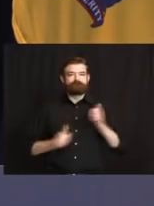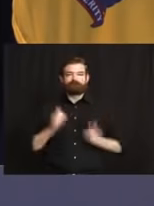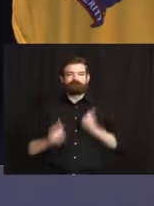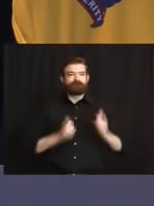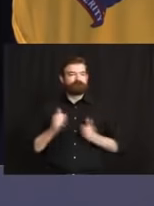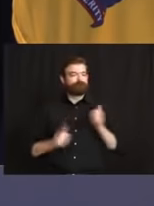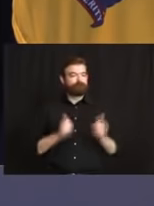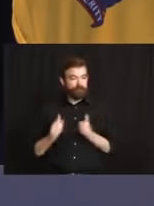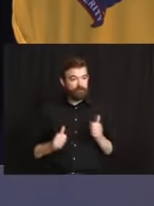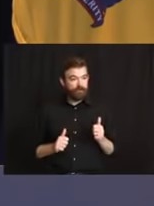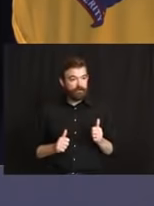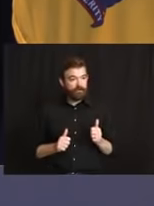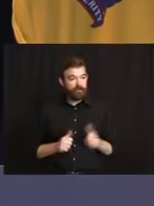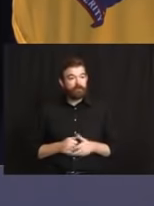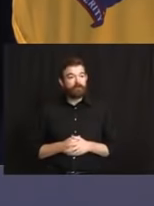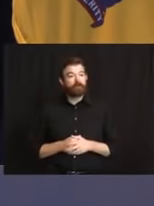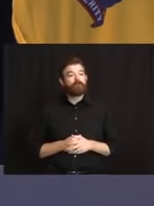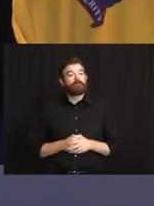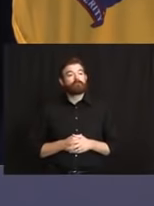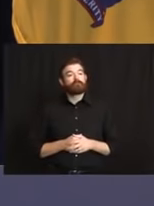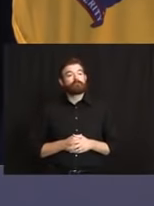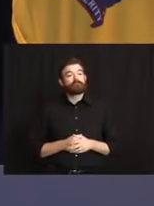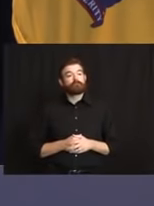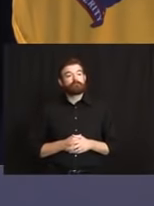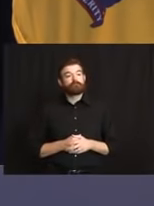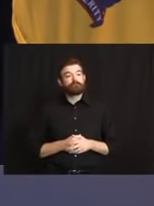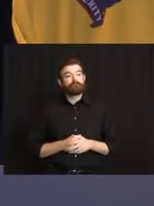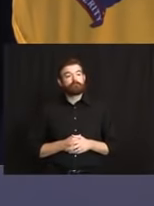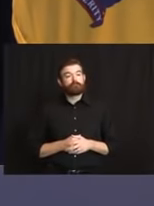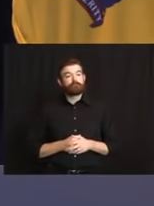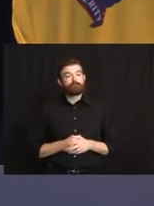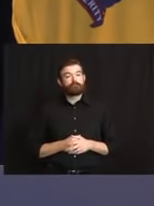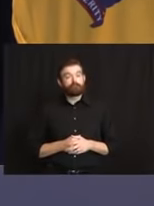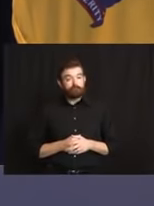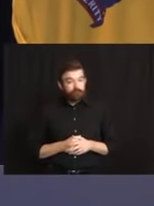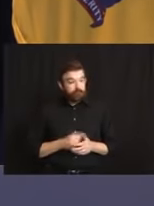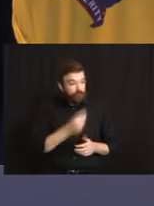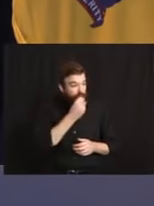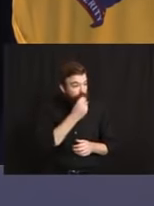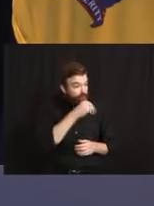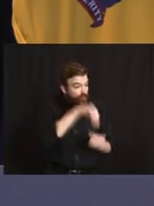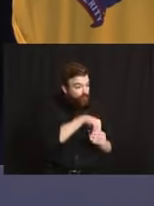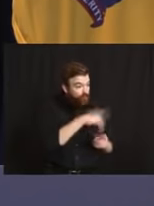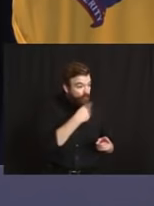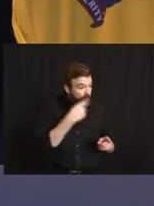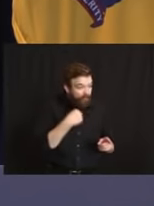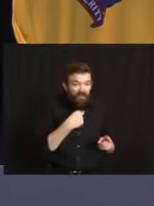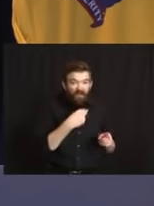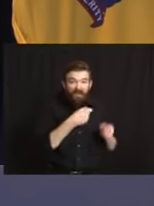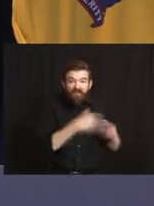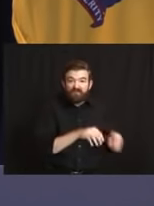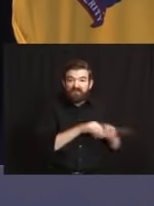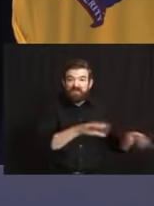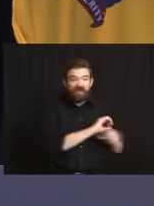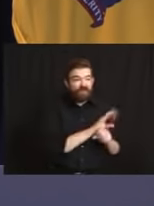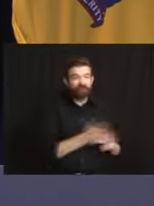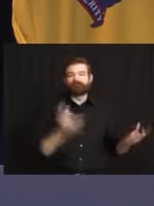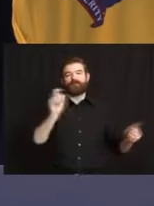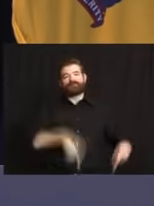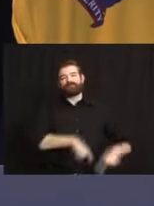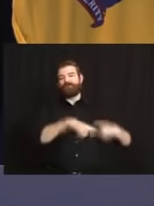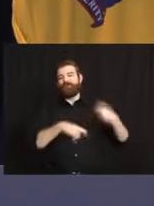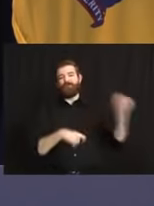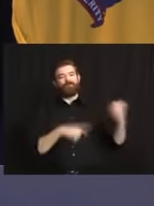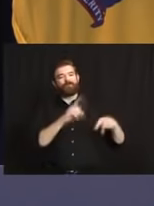to this virus taking on real momentum. Thank you. Sir. In regards to hotels